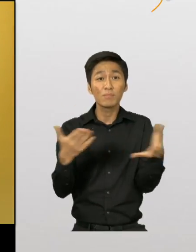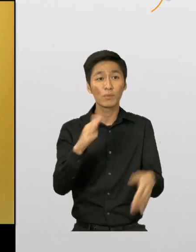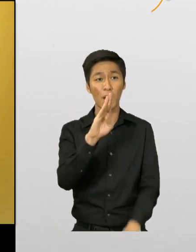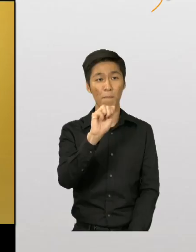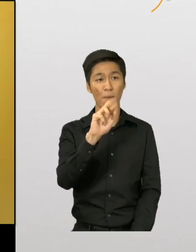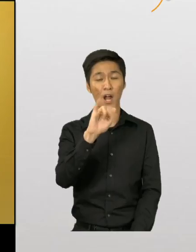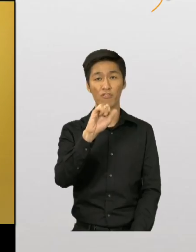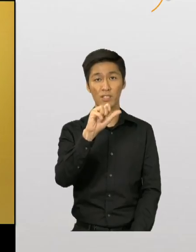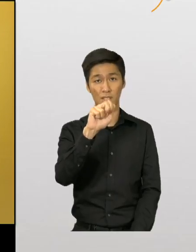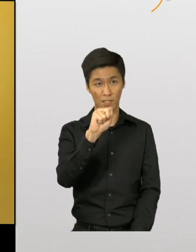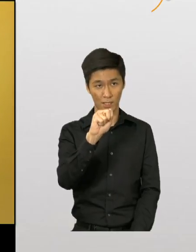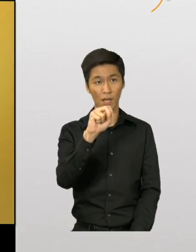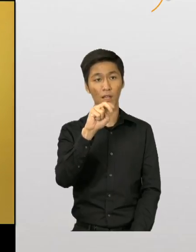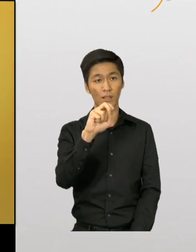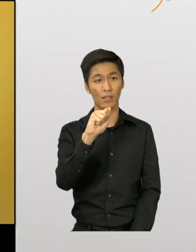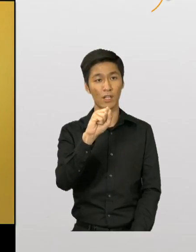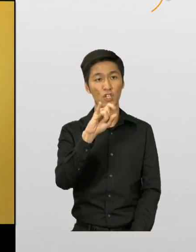Nasional to Pakatan Harapan.